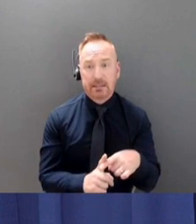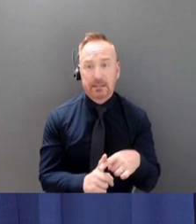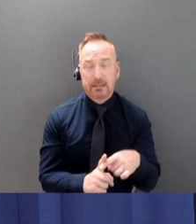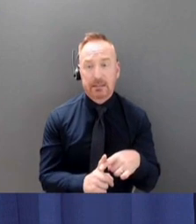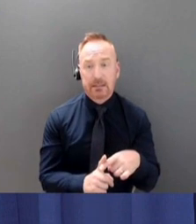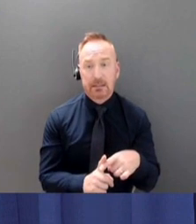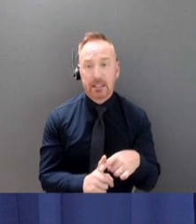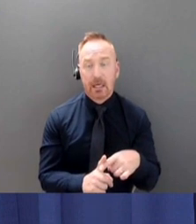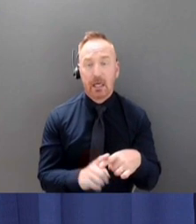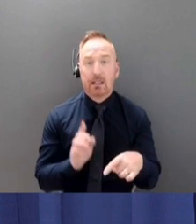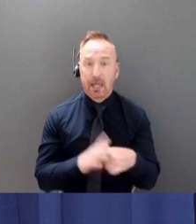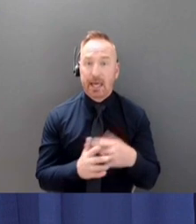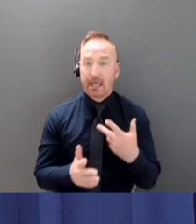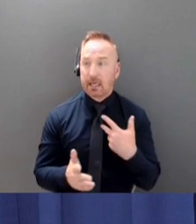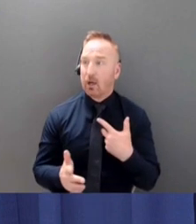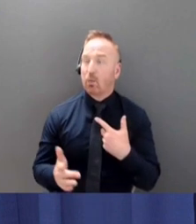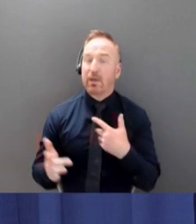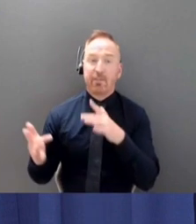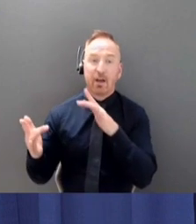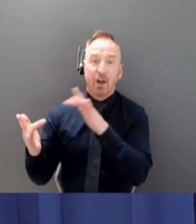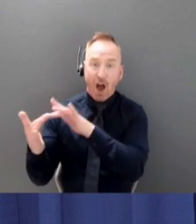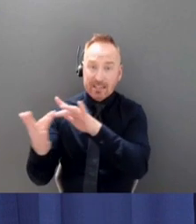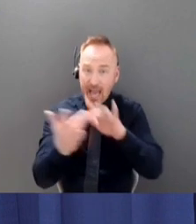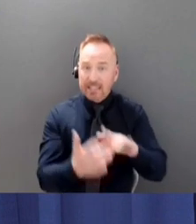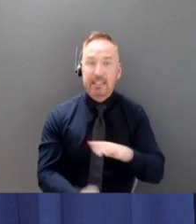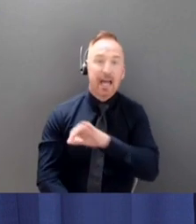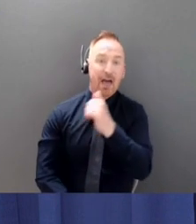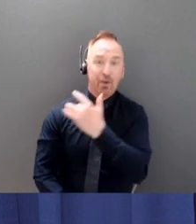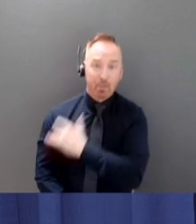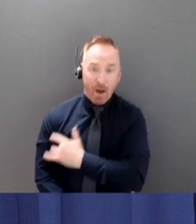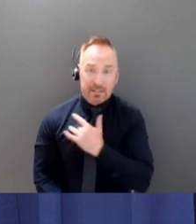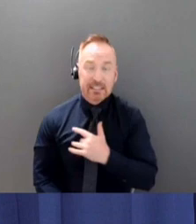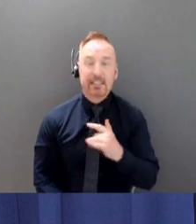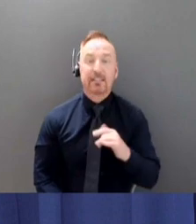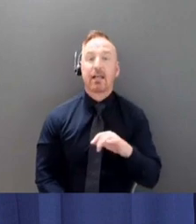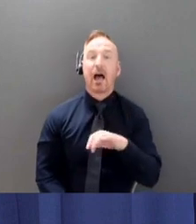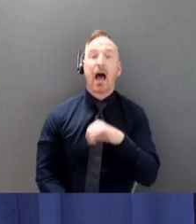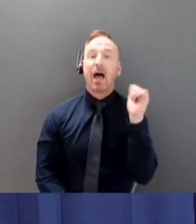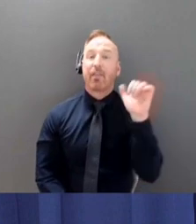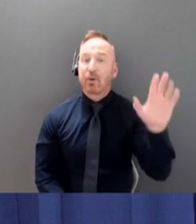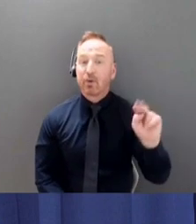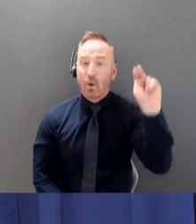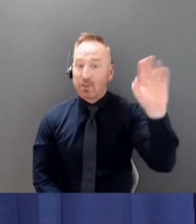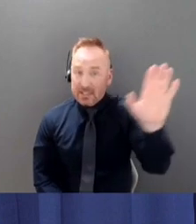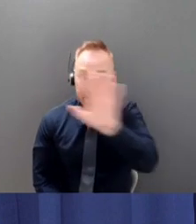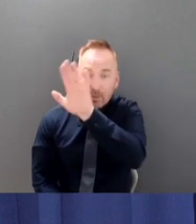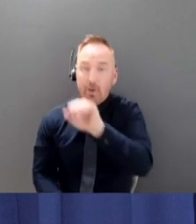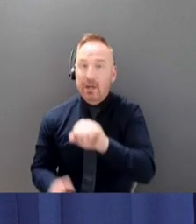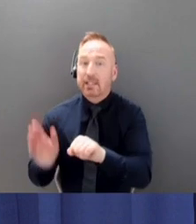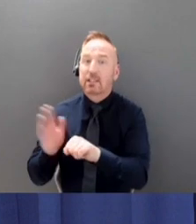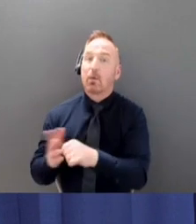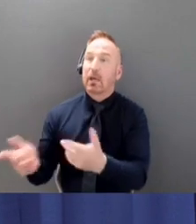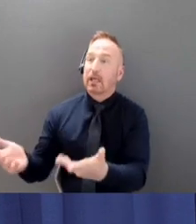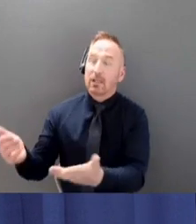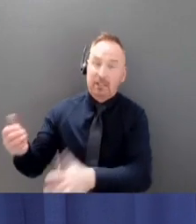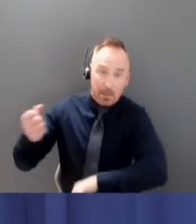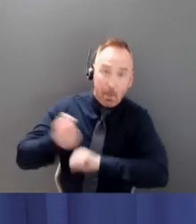way. Let's get those supports in place and see how this affects our capacity to